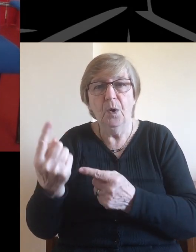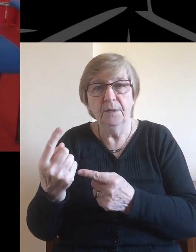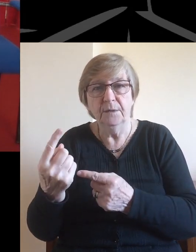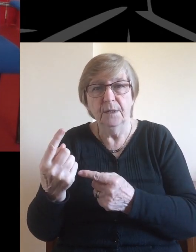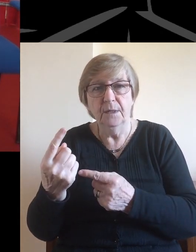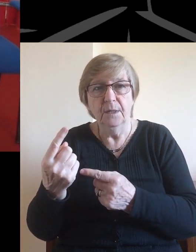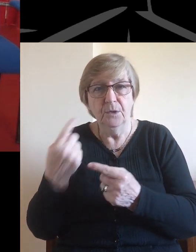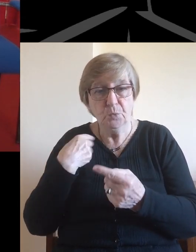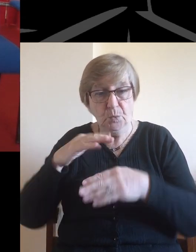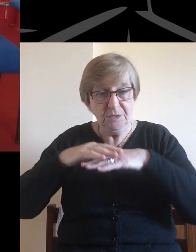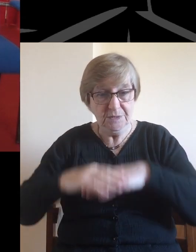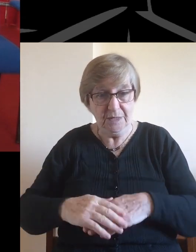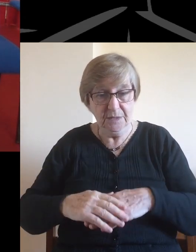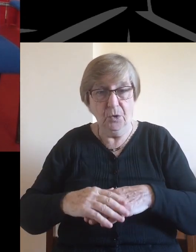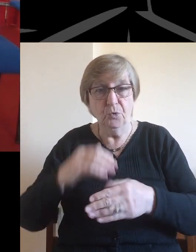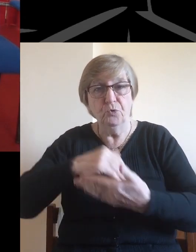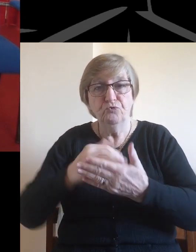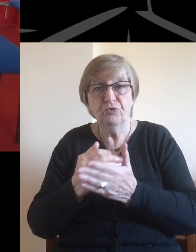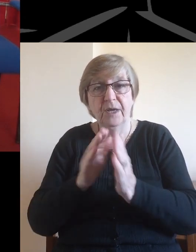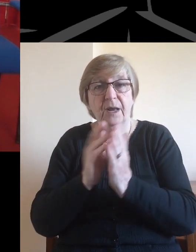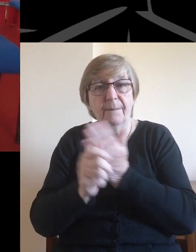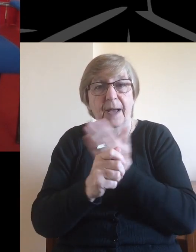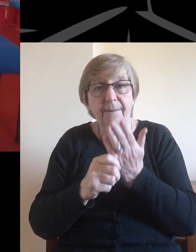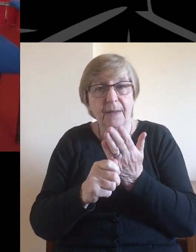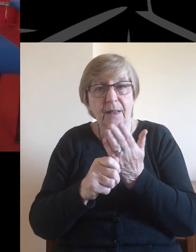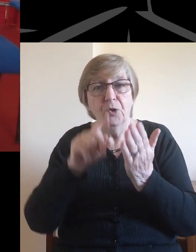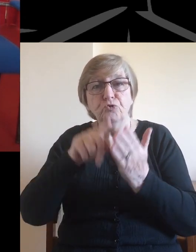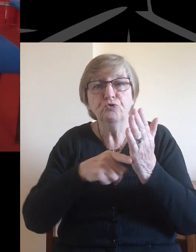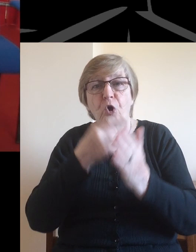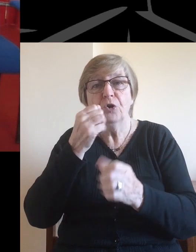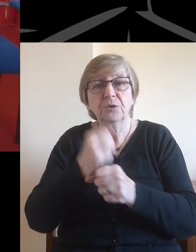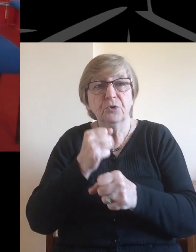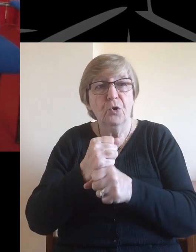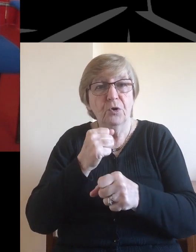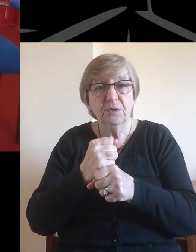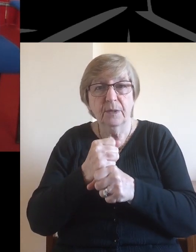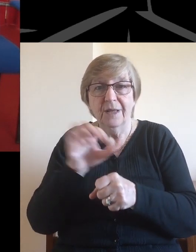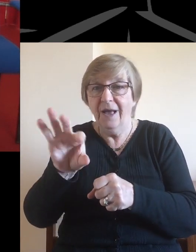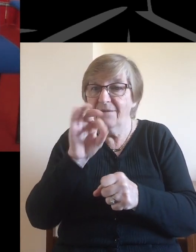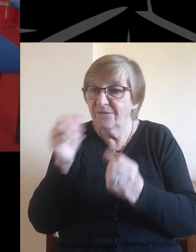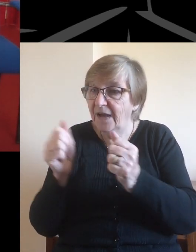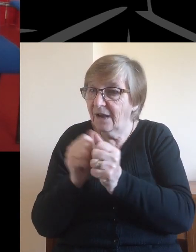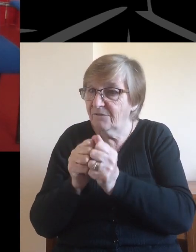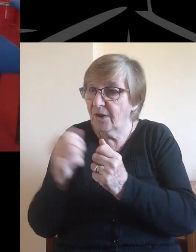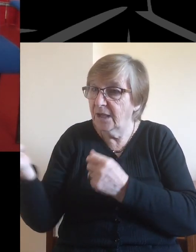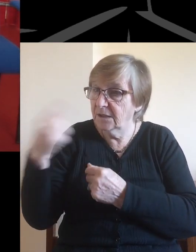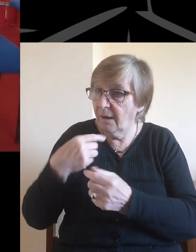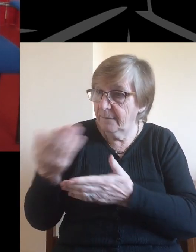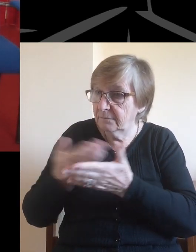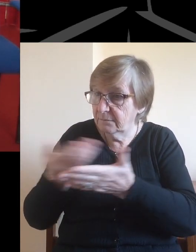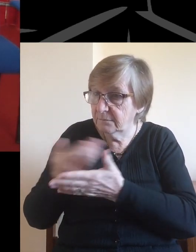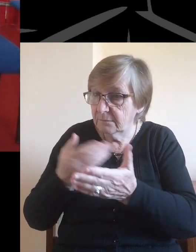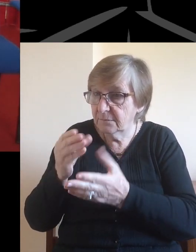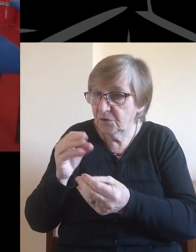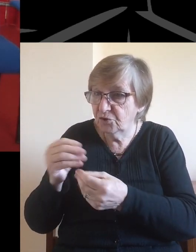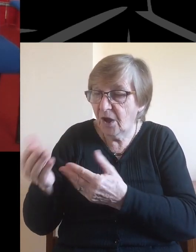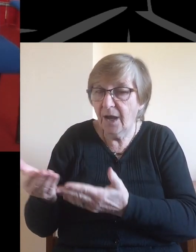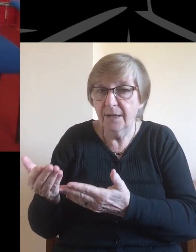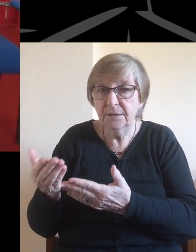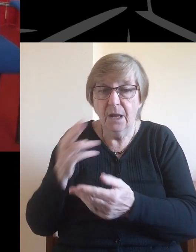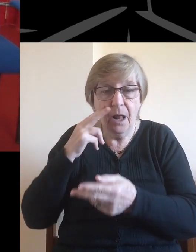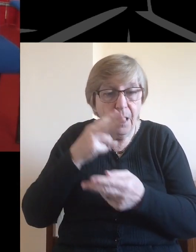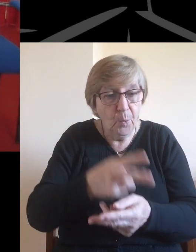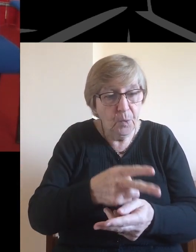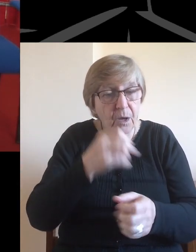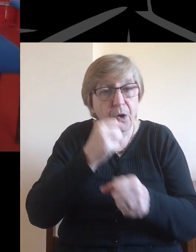share Scripture, in this case, John's Gospel, and to invite someone for a chat and to look at John's Gospel together.